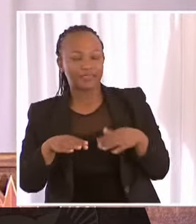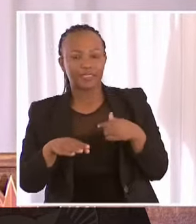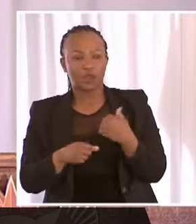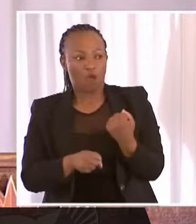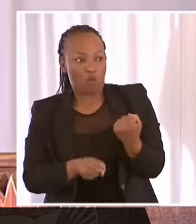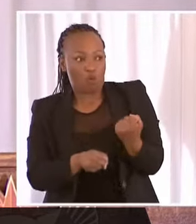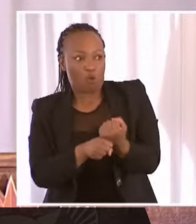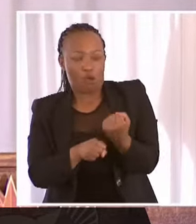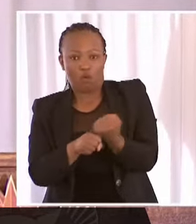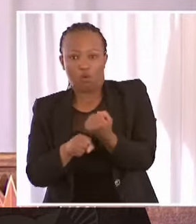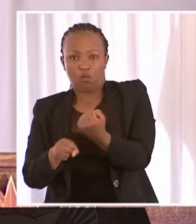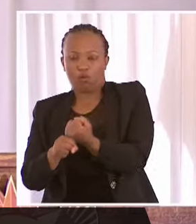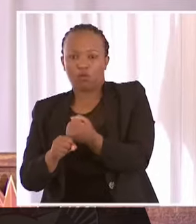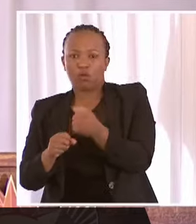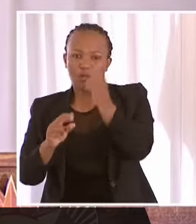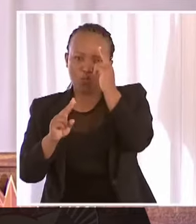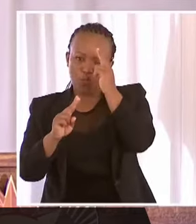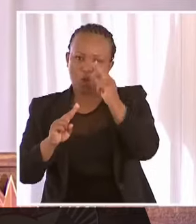memory